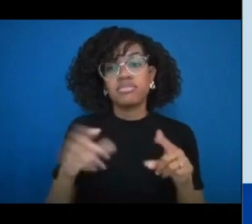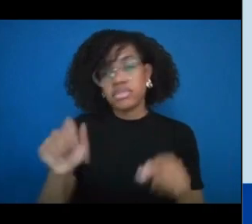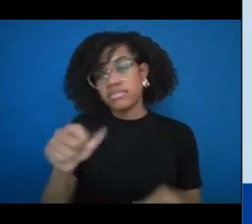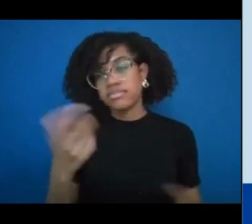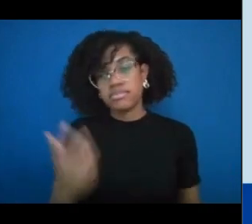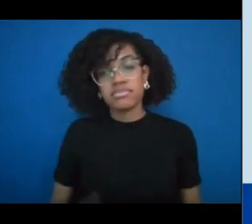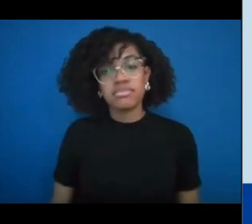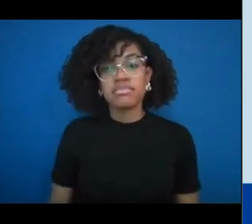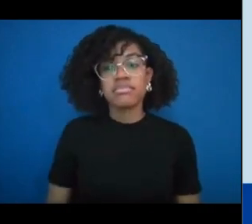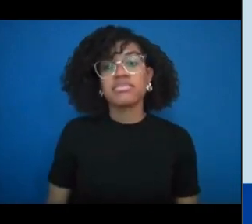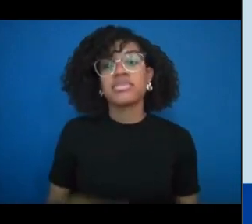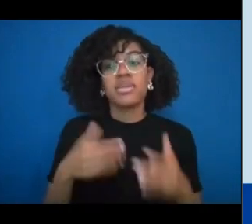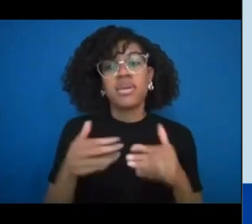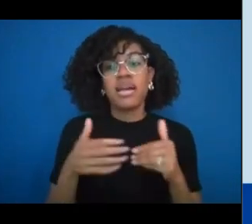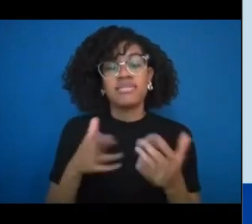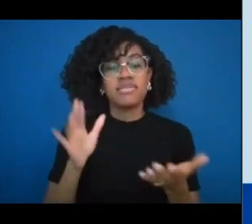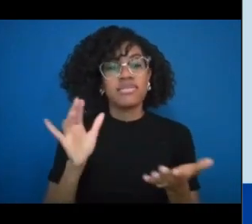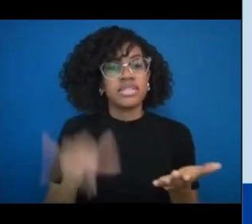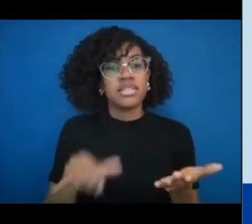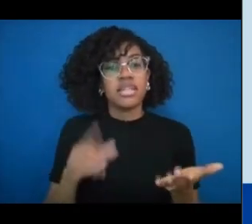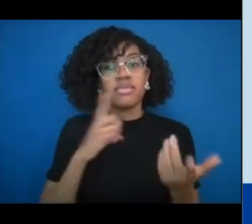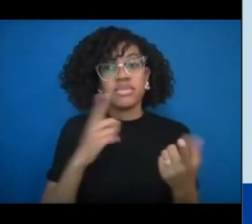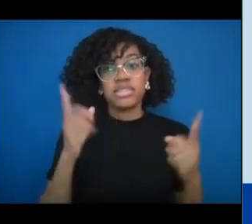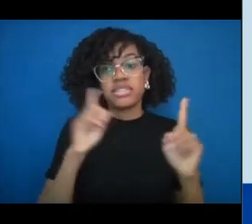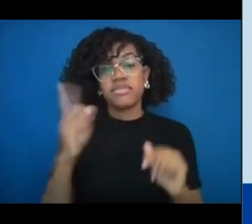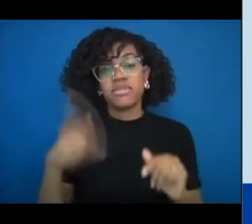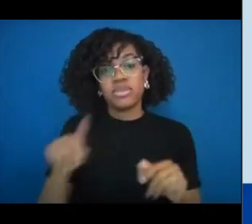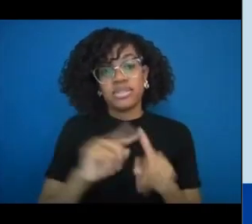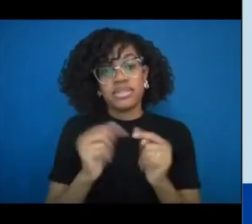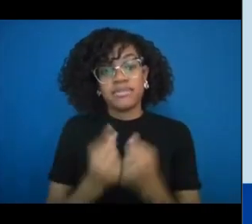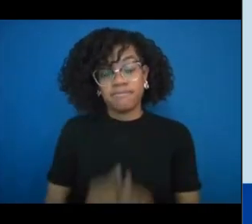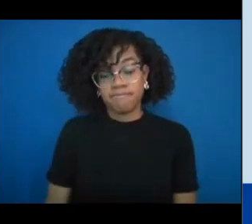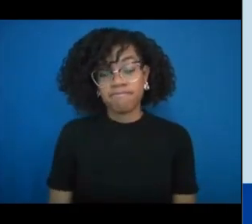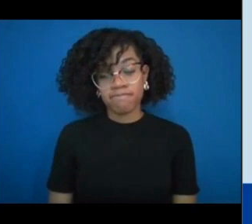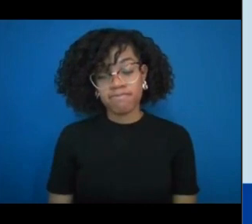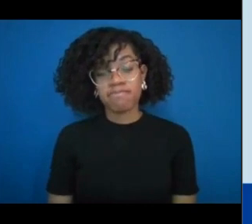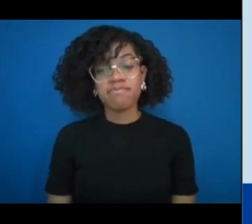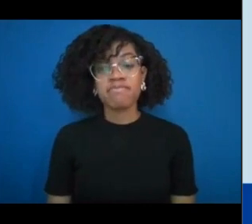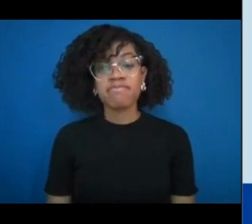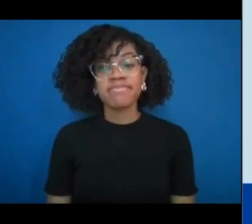so however that works for your team.